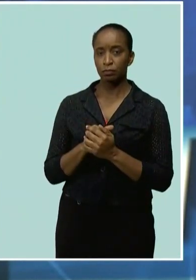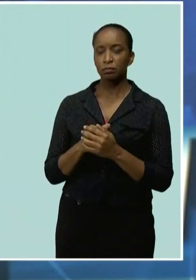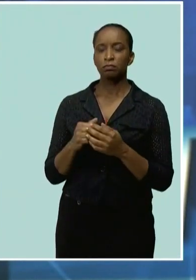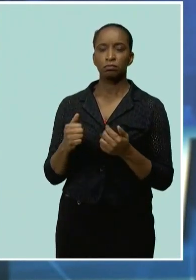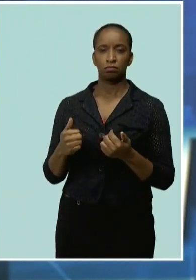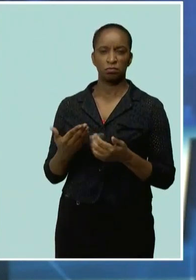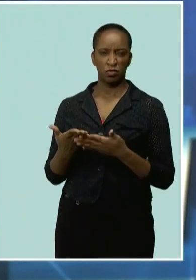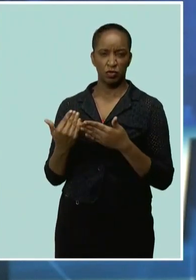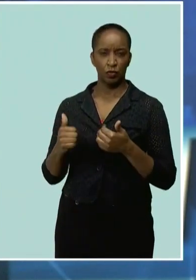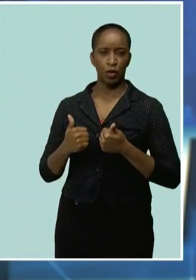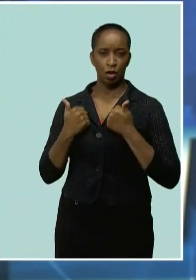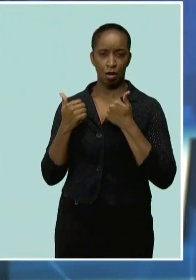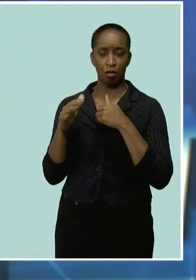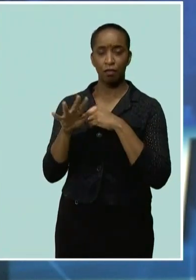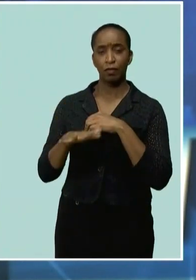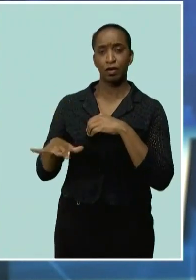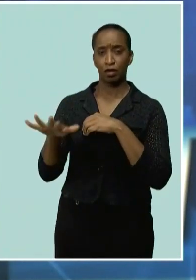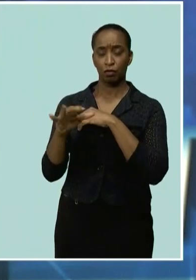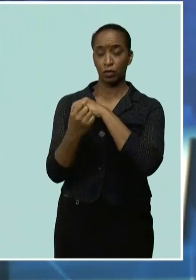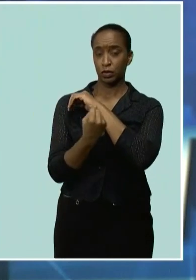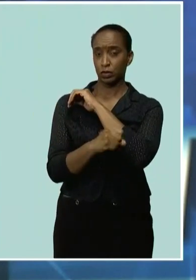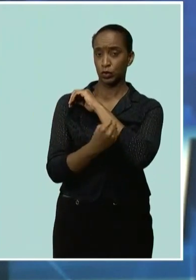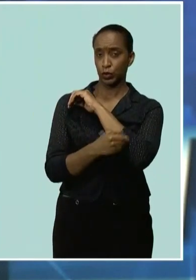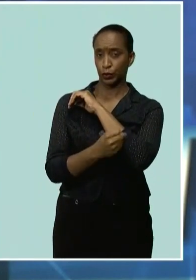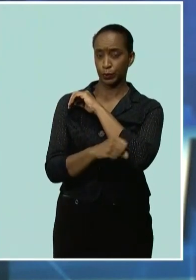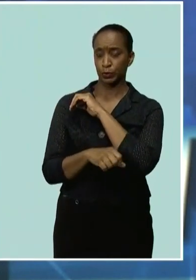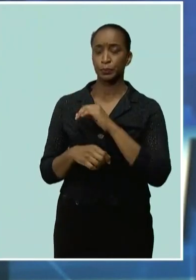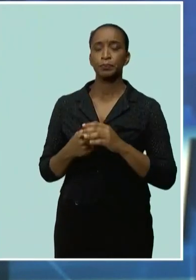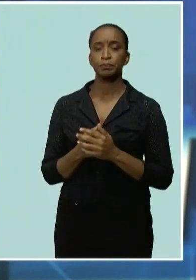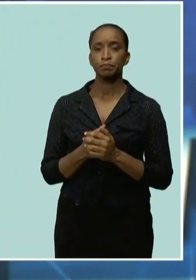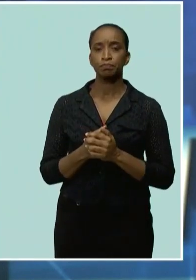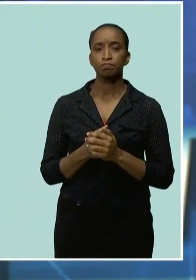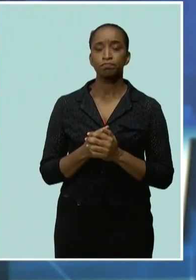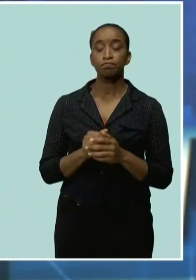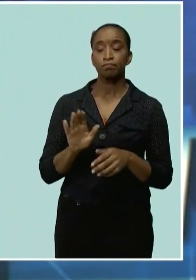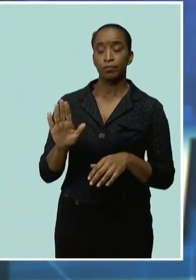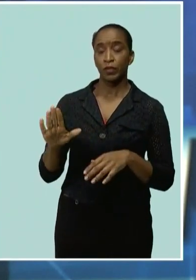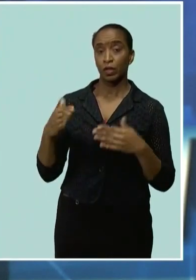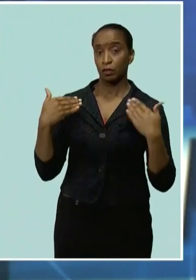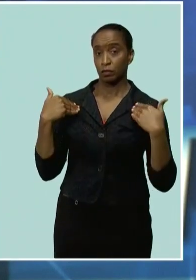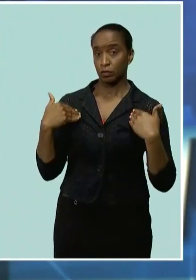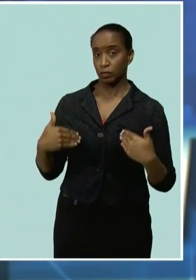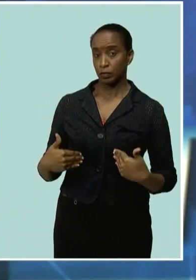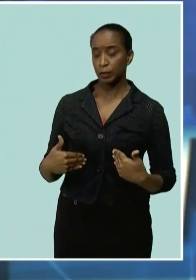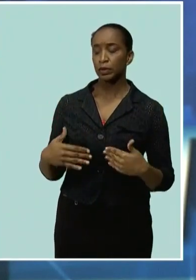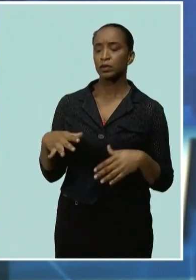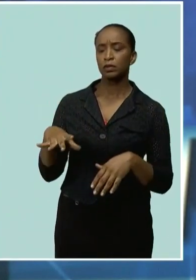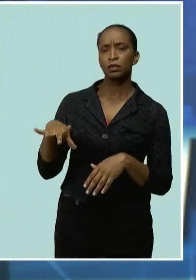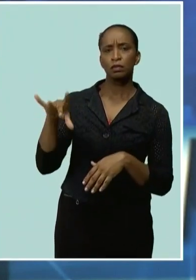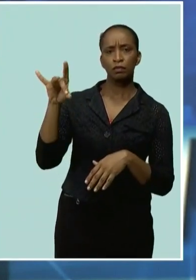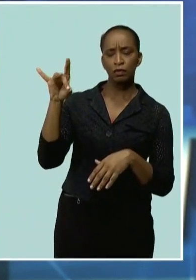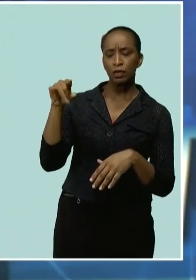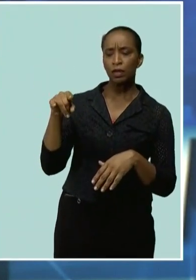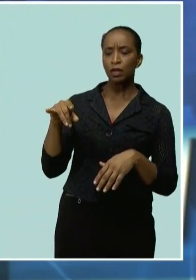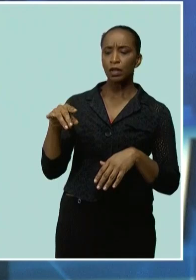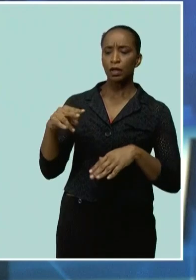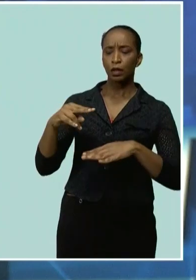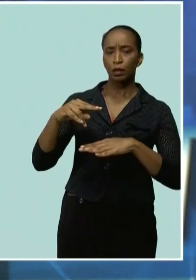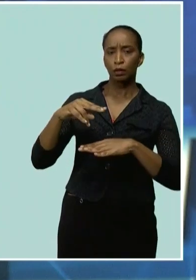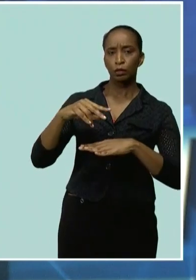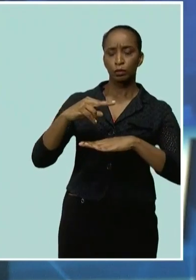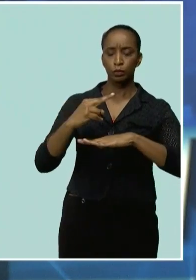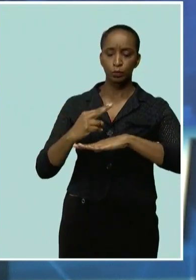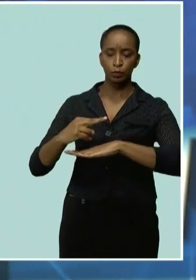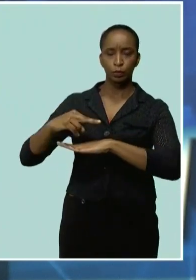3 Bluebell Drive, Husband, St. James. Lawmen say his body was discovered unresponsive, floating in the area of the